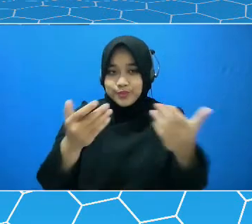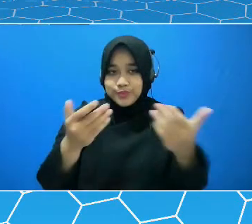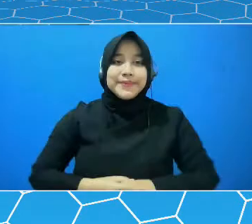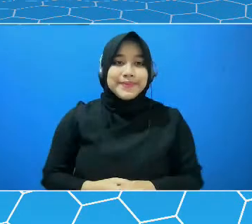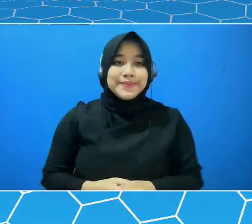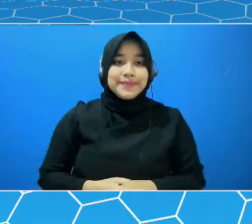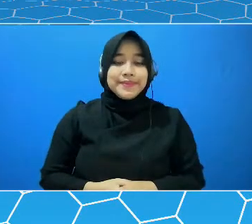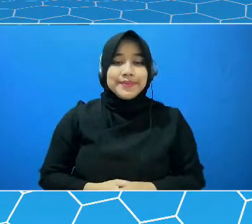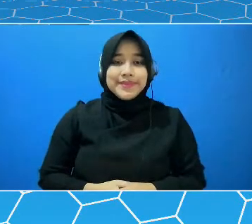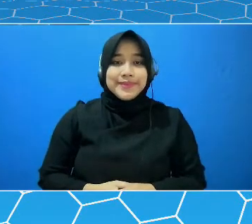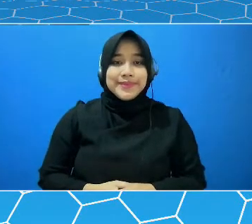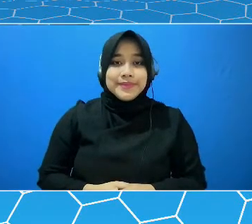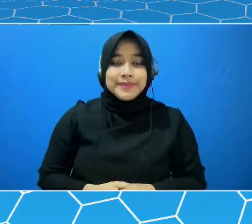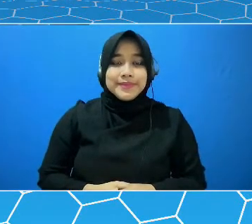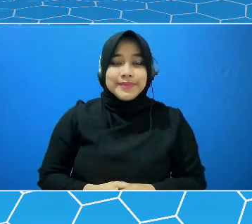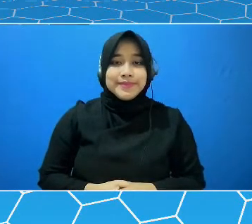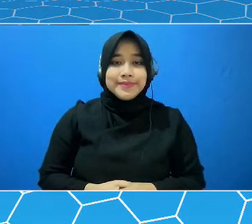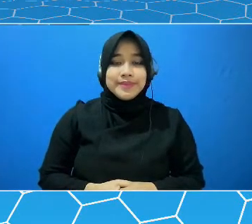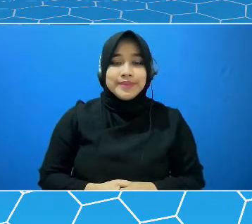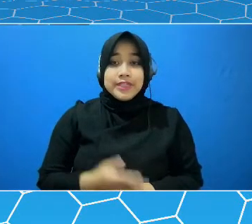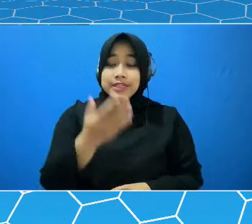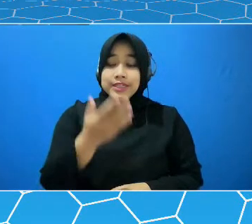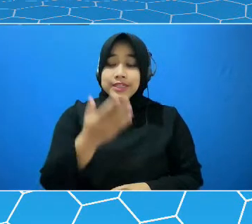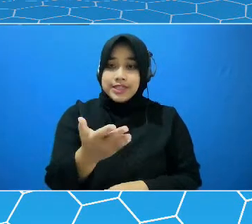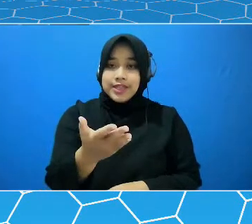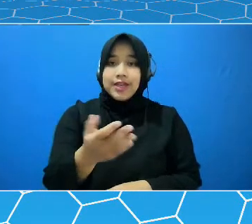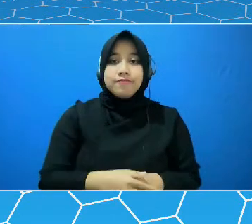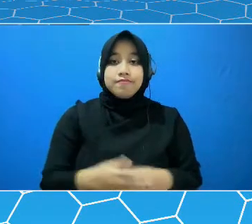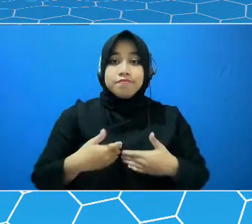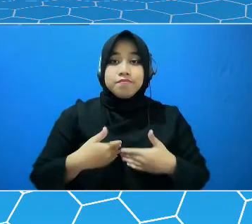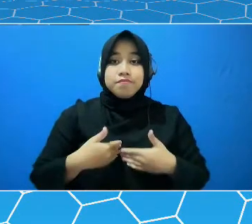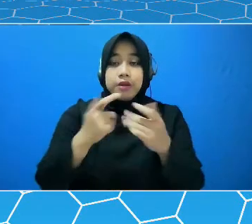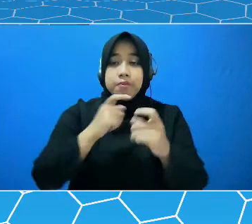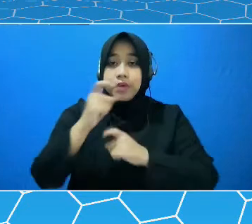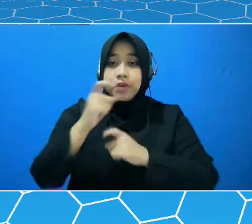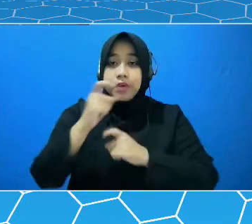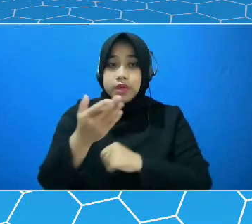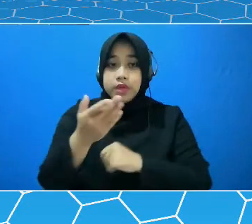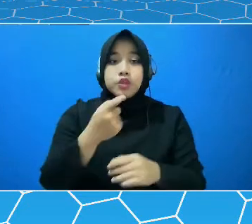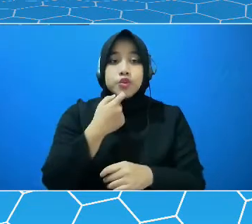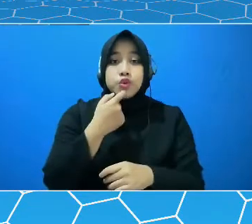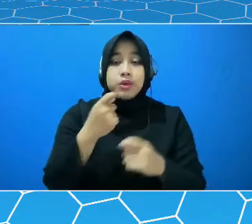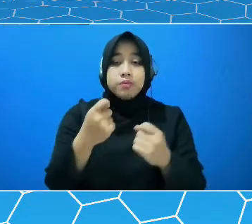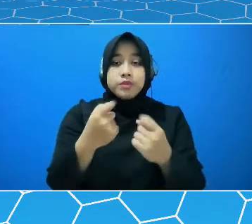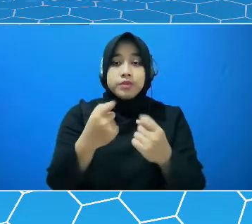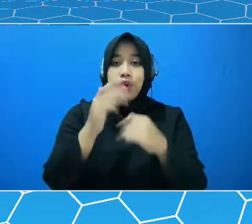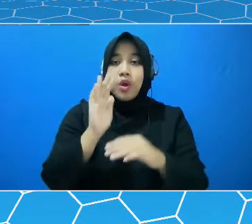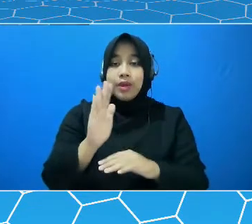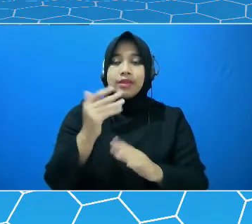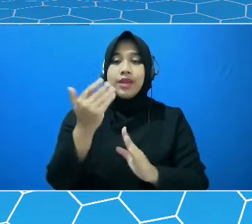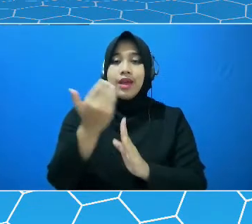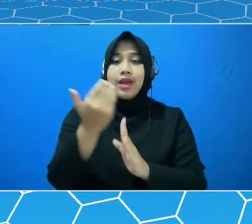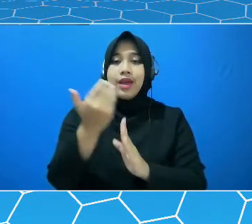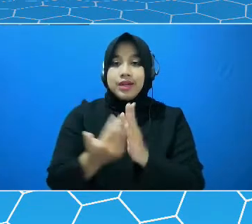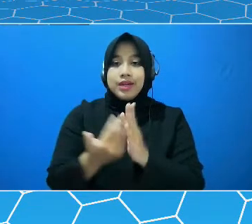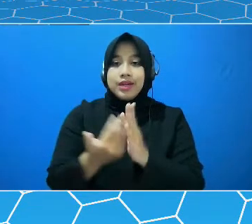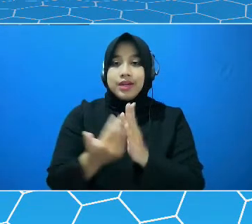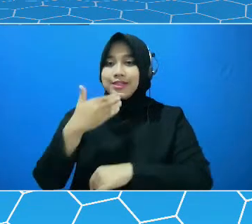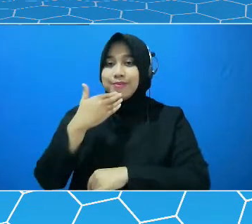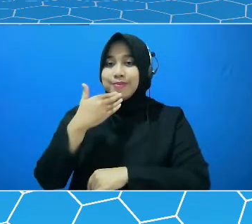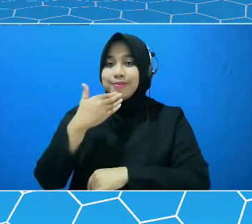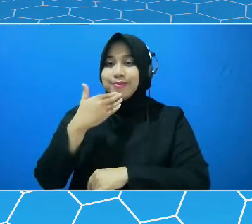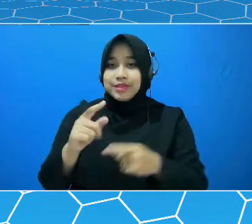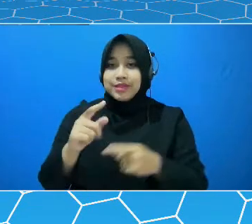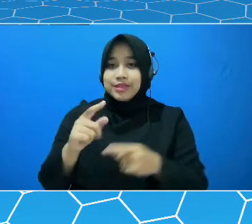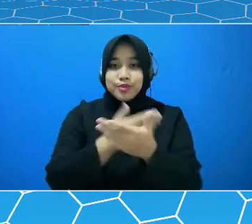in, and we will try to answer all of them later on. Okay, so thank you very much for coming to the webinar tonight. Thank you and goodbye.